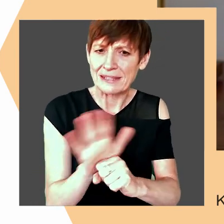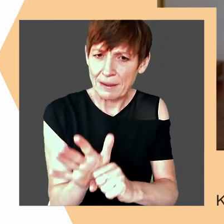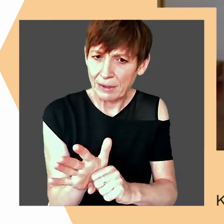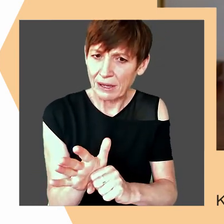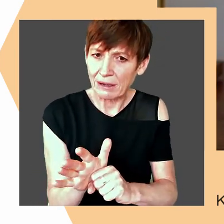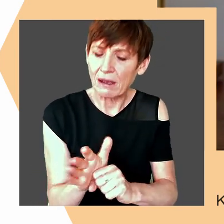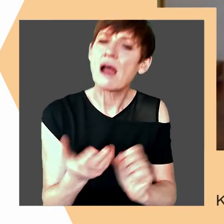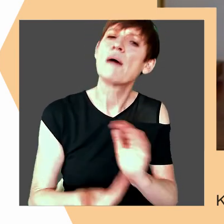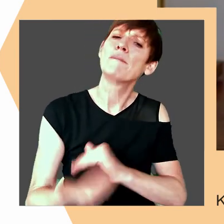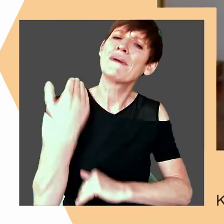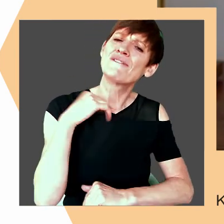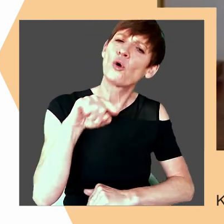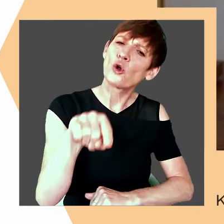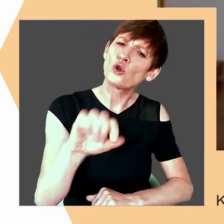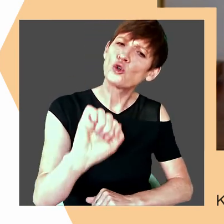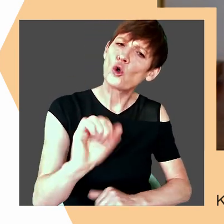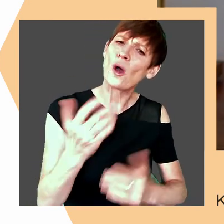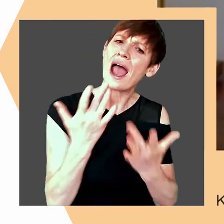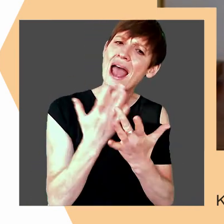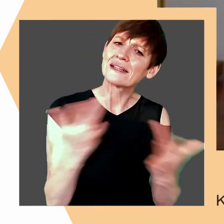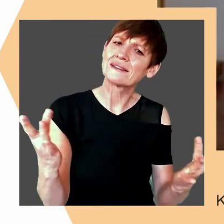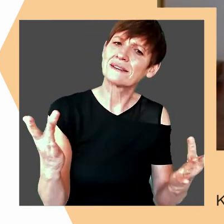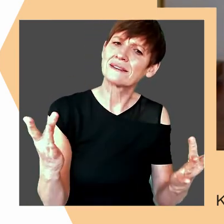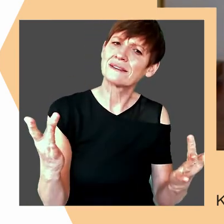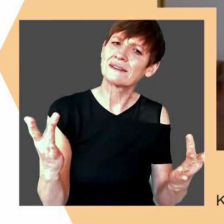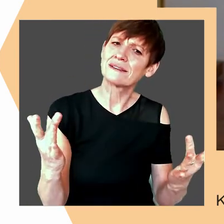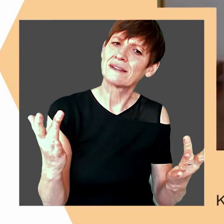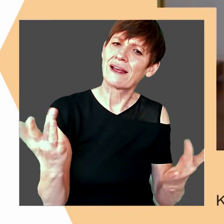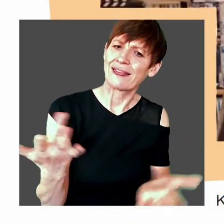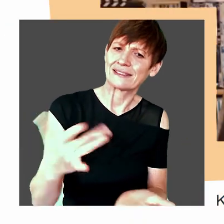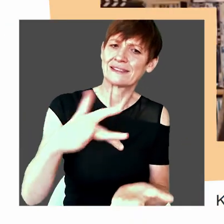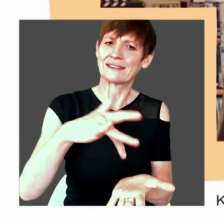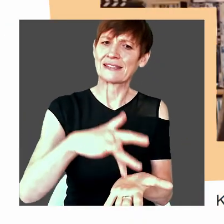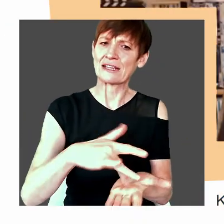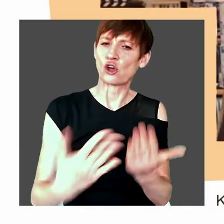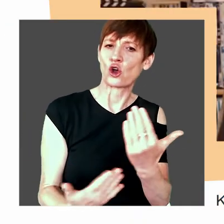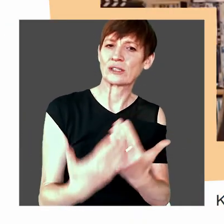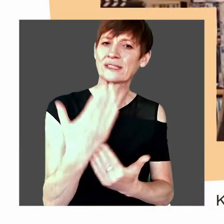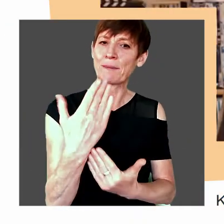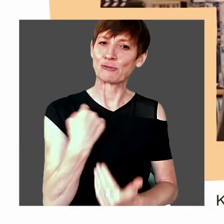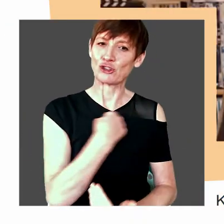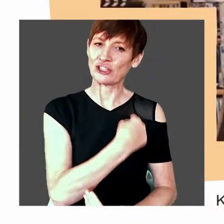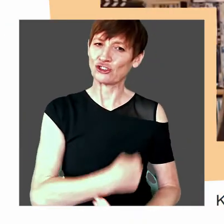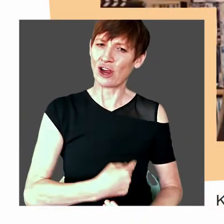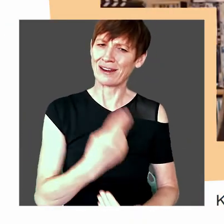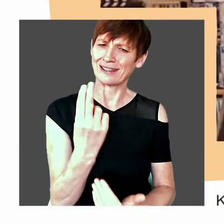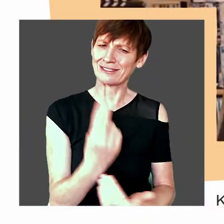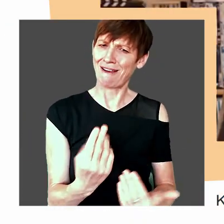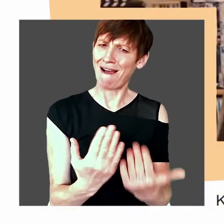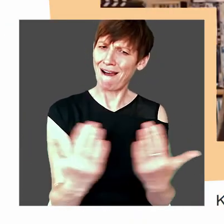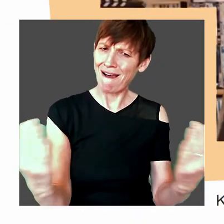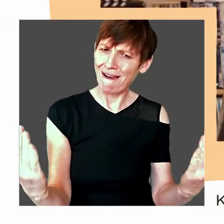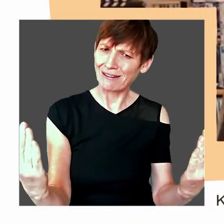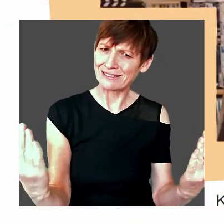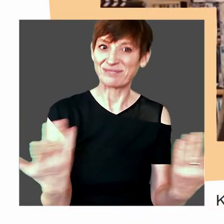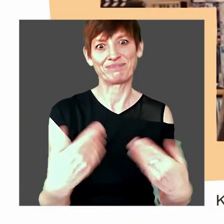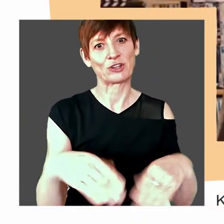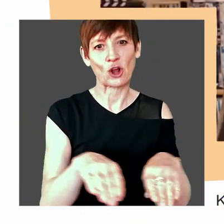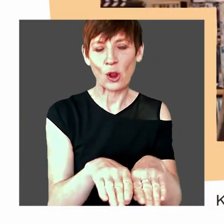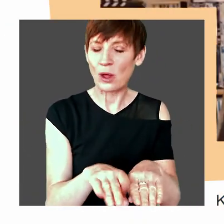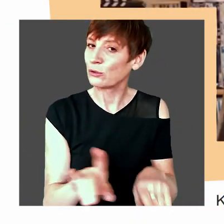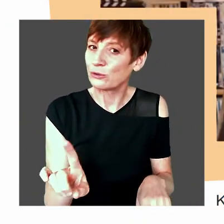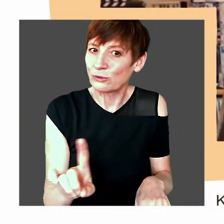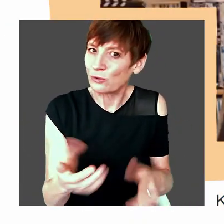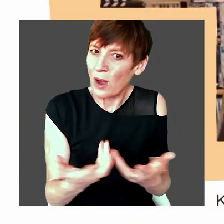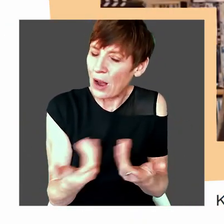had your exhibition at the Centre for Contemporary Chinese Art, which had to close. So how have you dealt with all that?